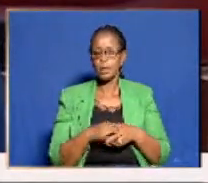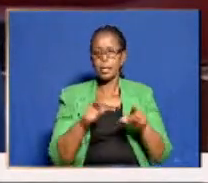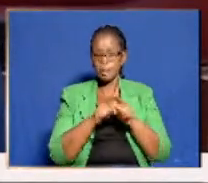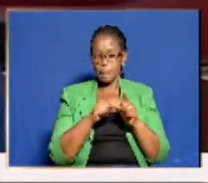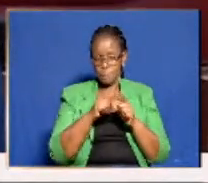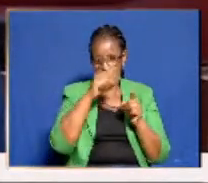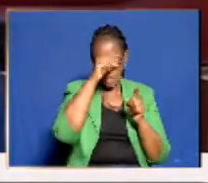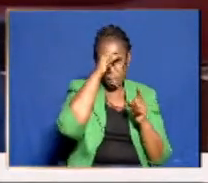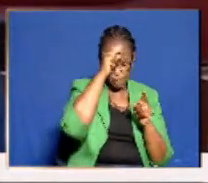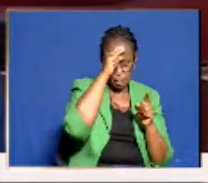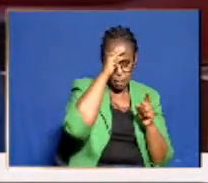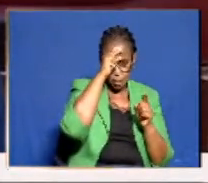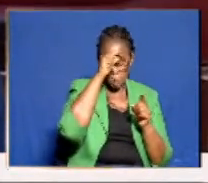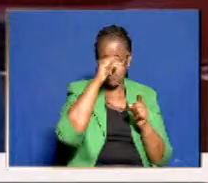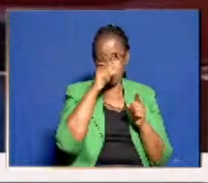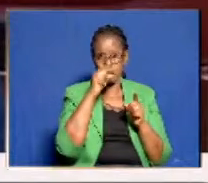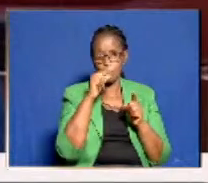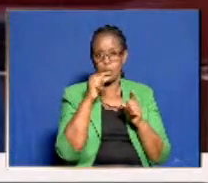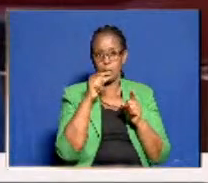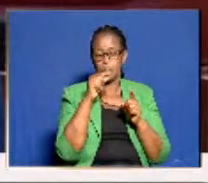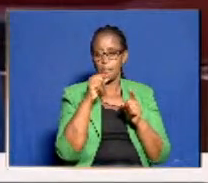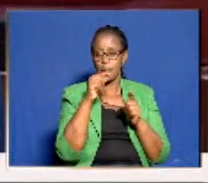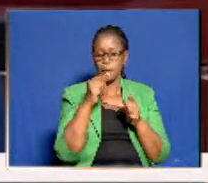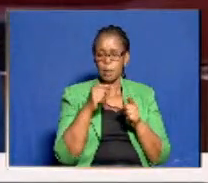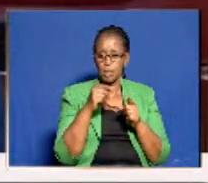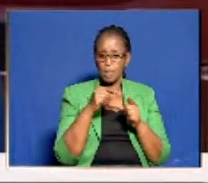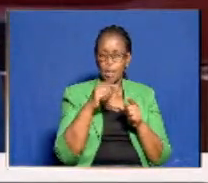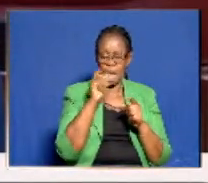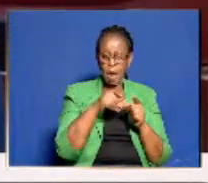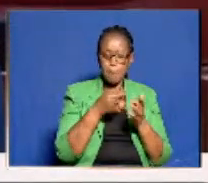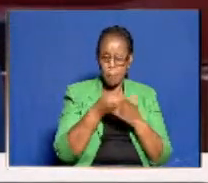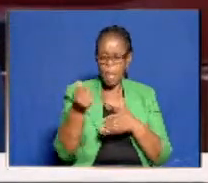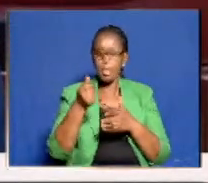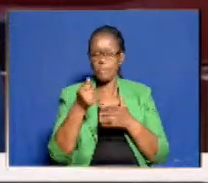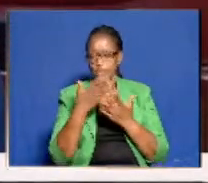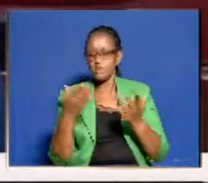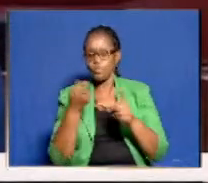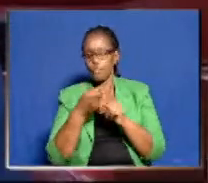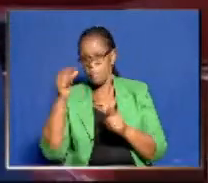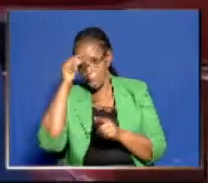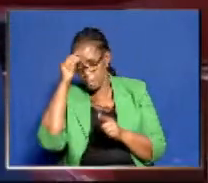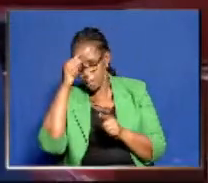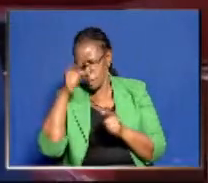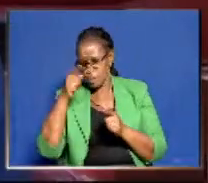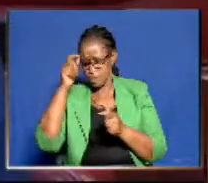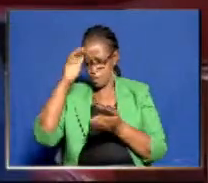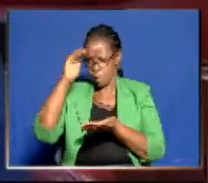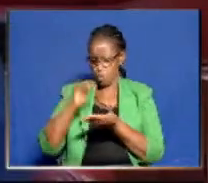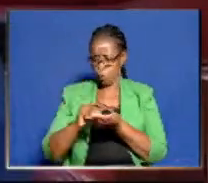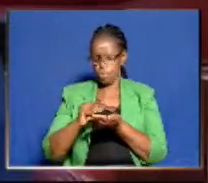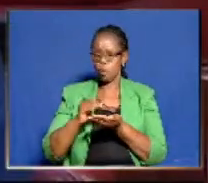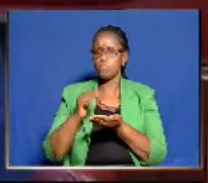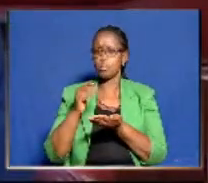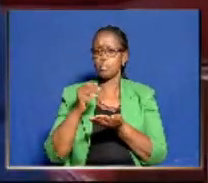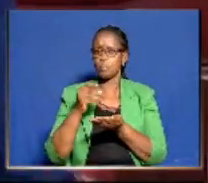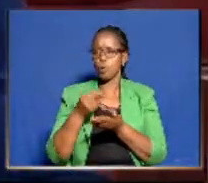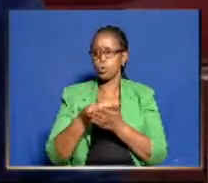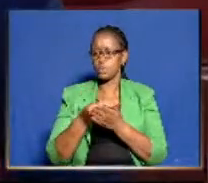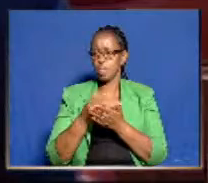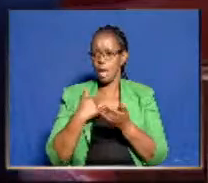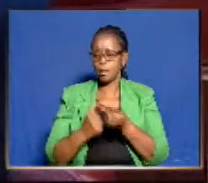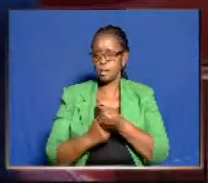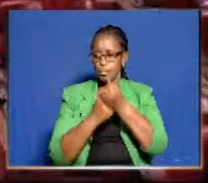government-to-government purchasing or buying, which will reduce some costs. All said and done, Mr. Speaker, I support the report. Thank you.